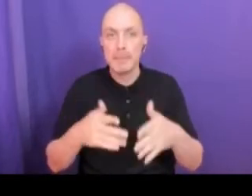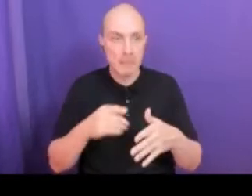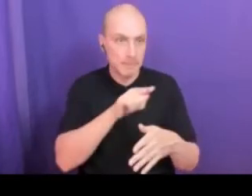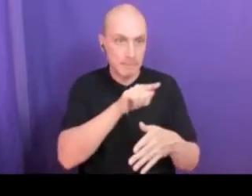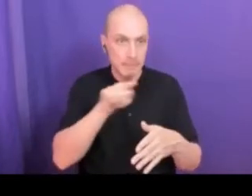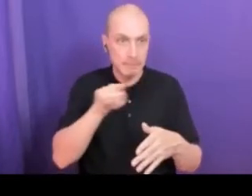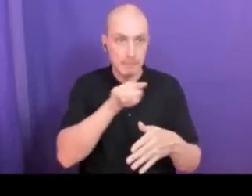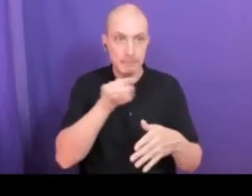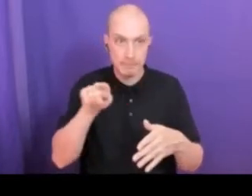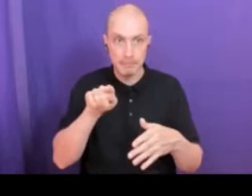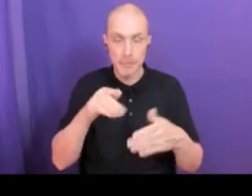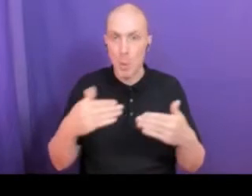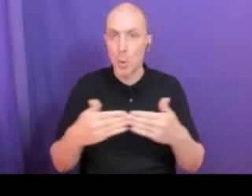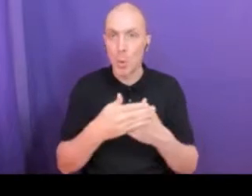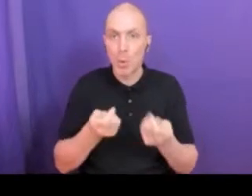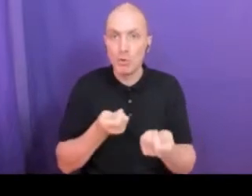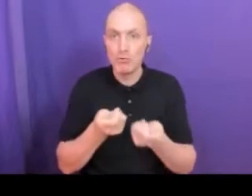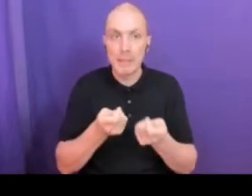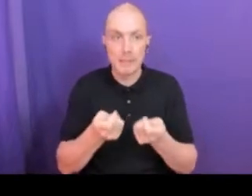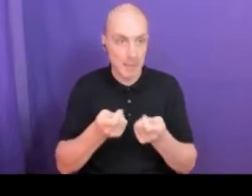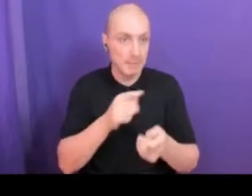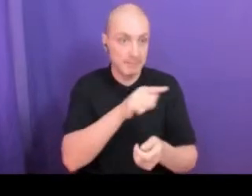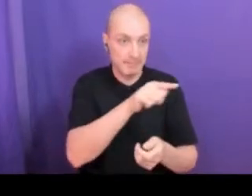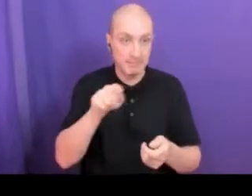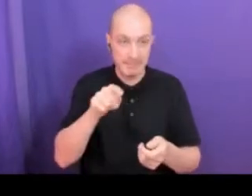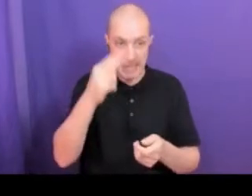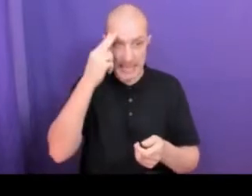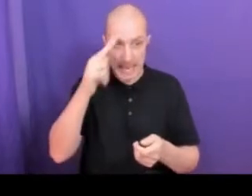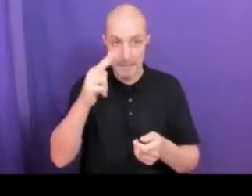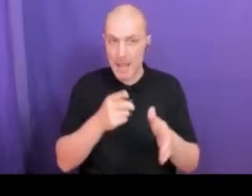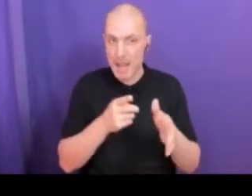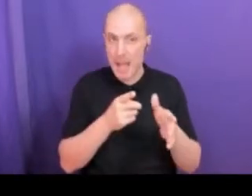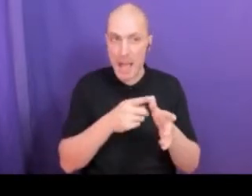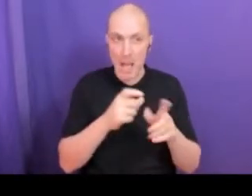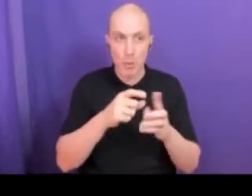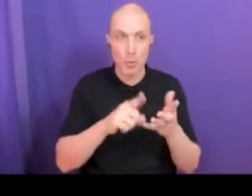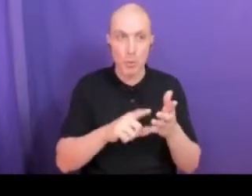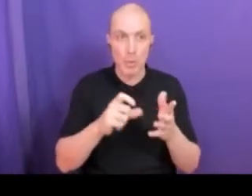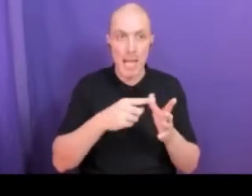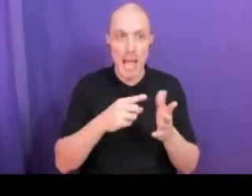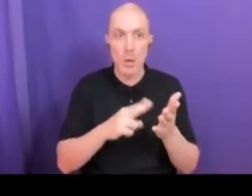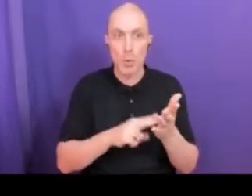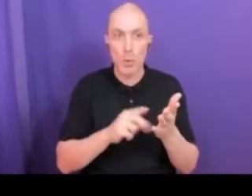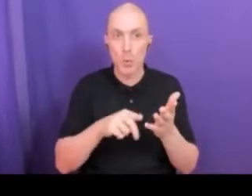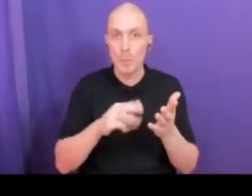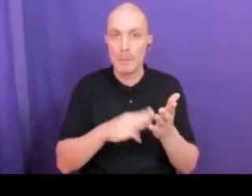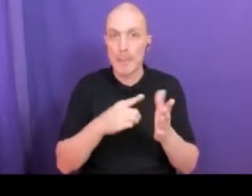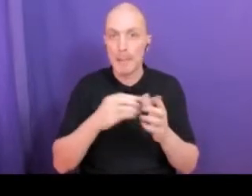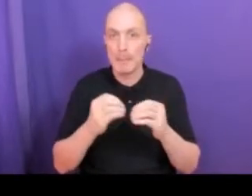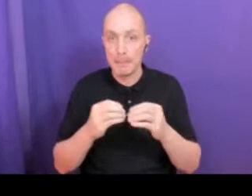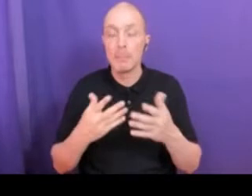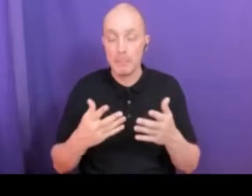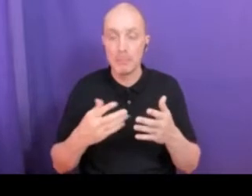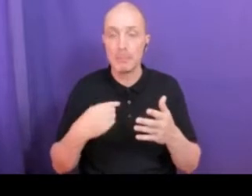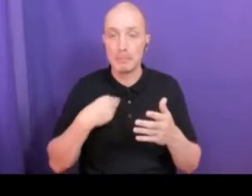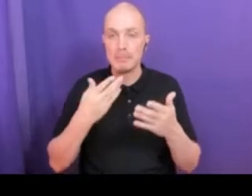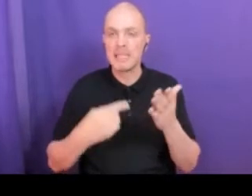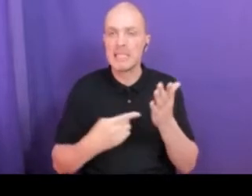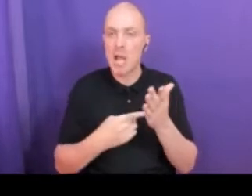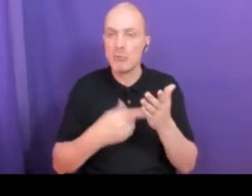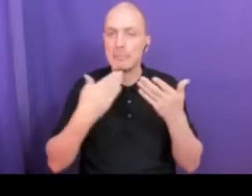new drug therapy that attracted a lot of media attention earlier this year. We've gathered expert input to answer the most common questions about the